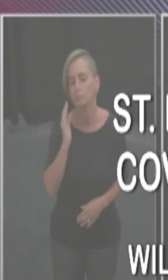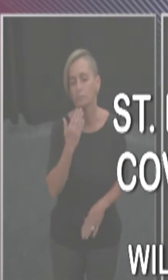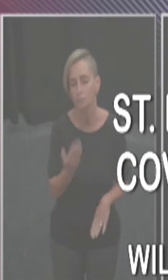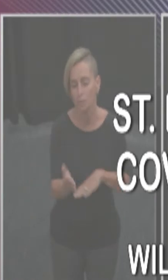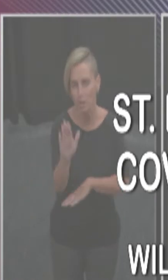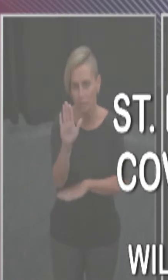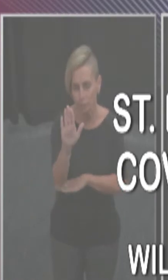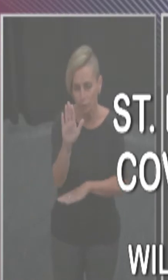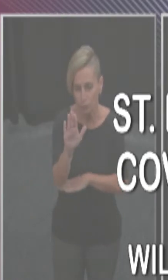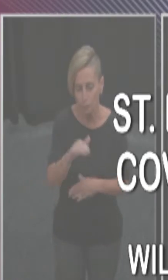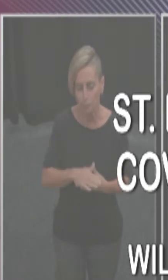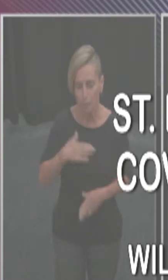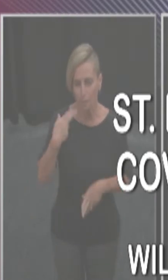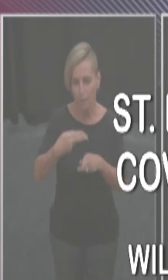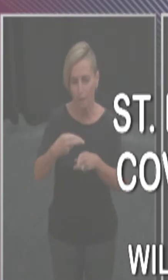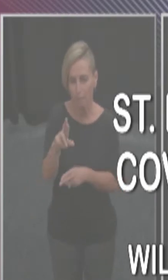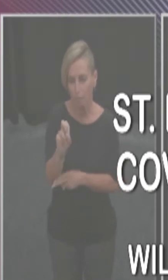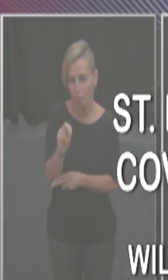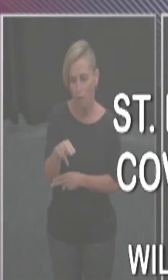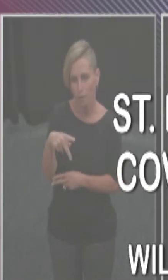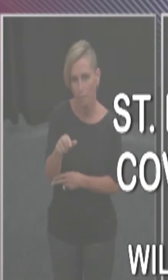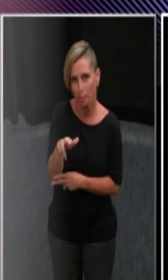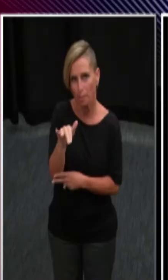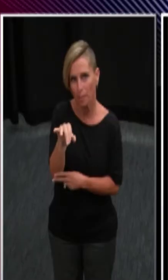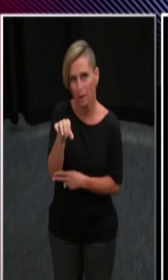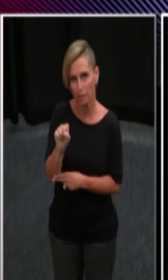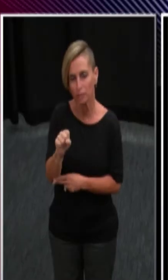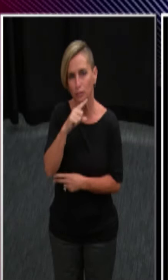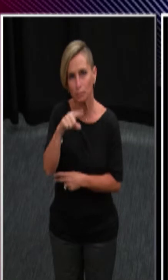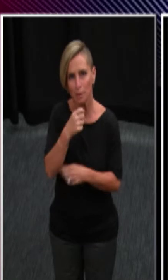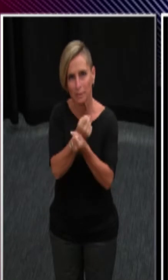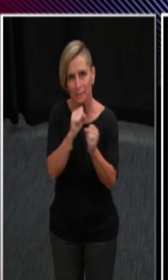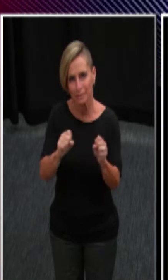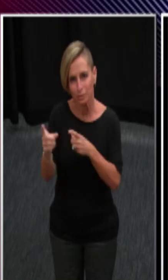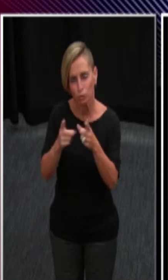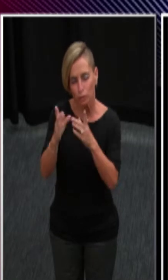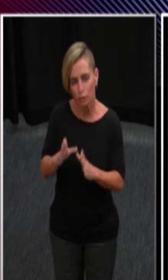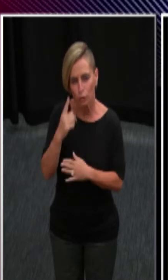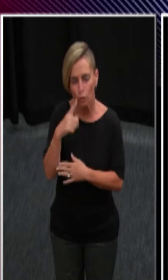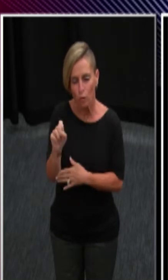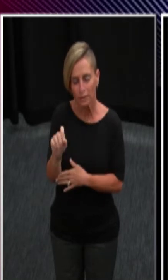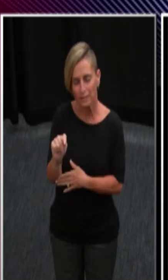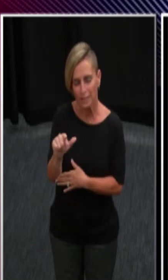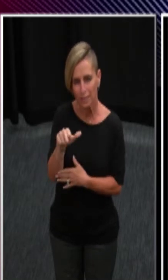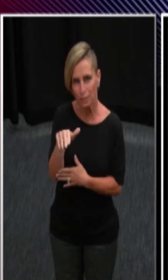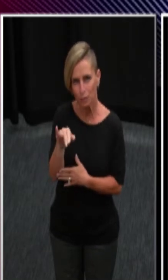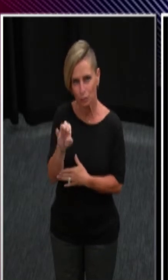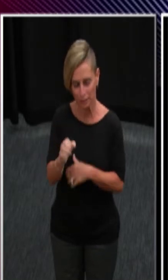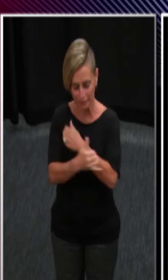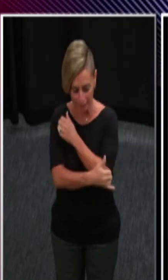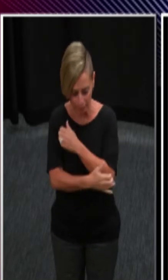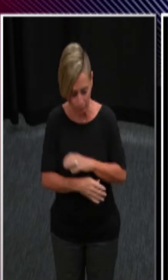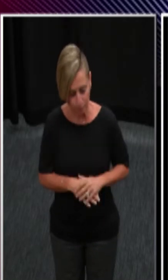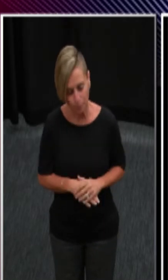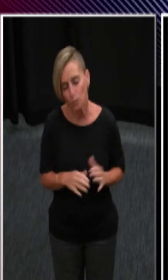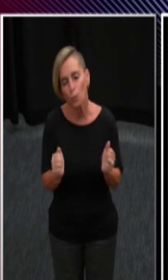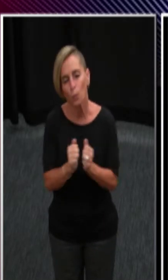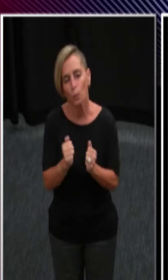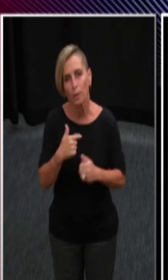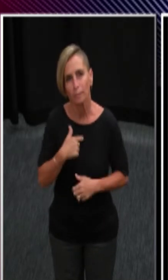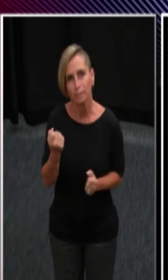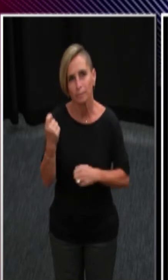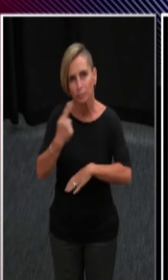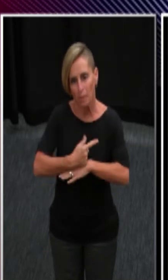Good afternoon. My name is Ron Parrish. I'm the Public Safety Director for St. Lucie County. And with me today, I have